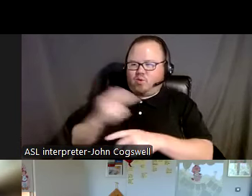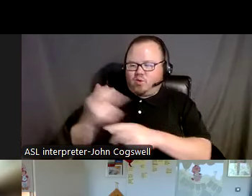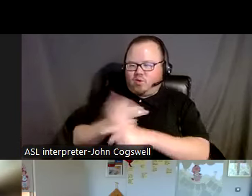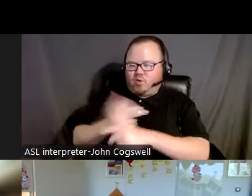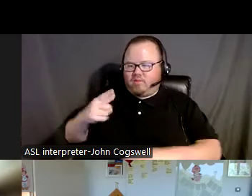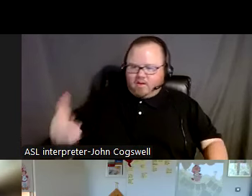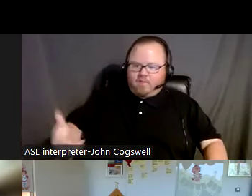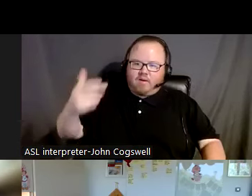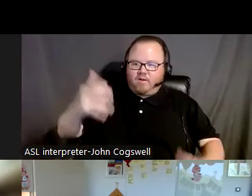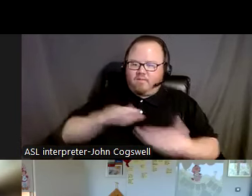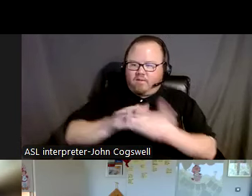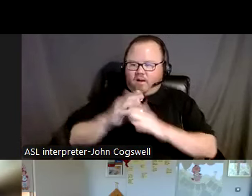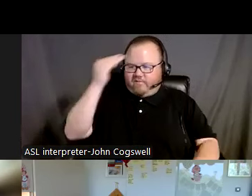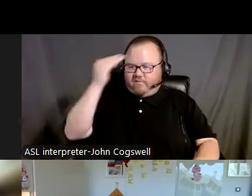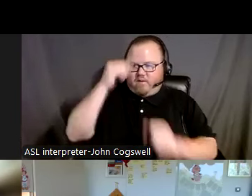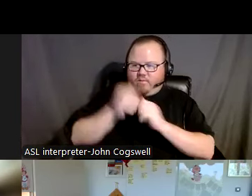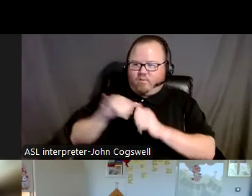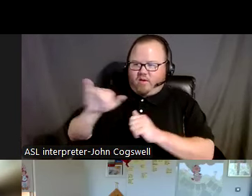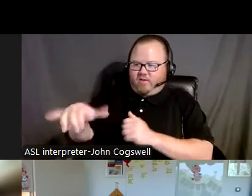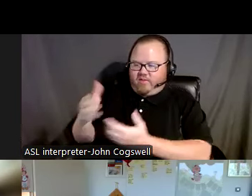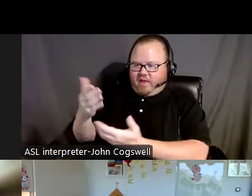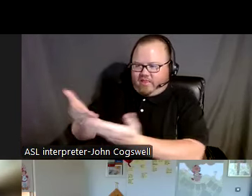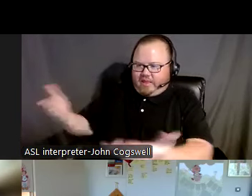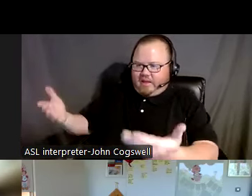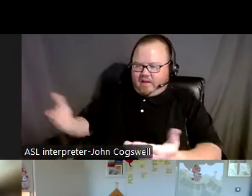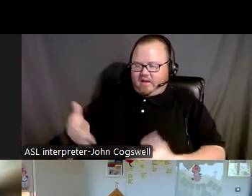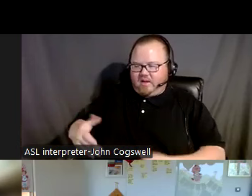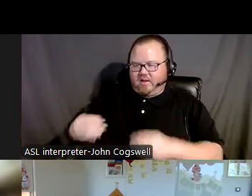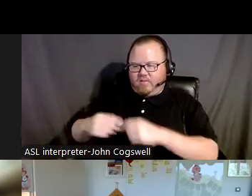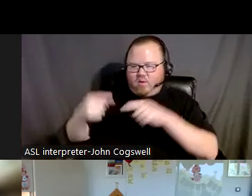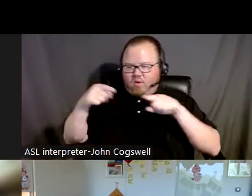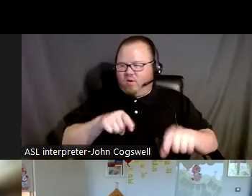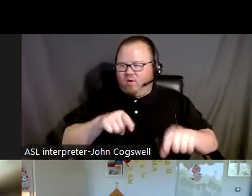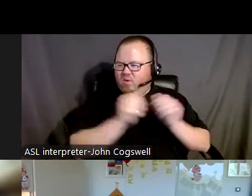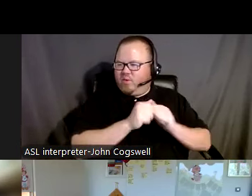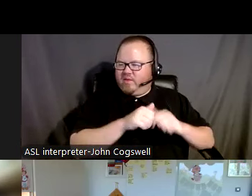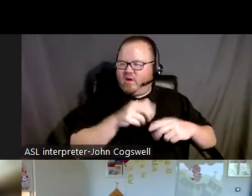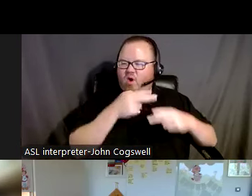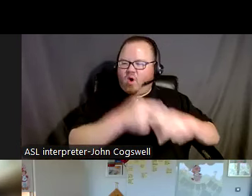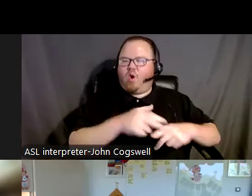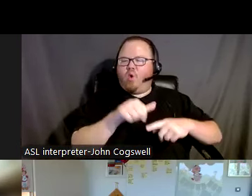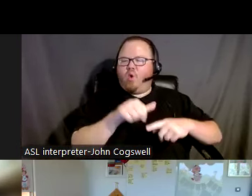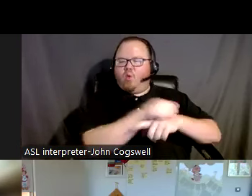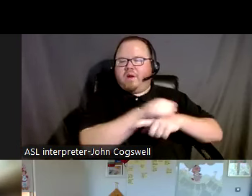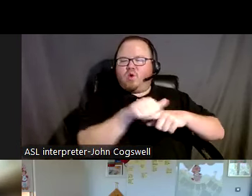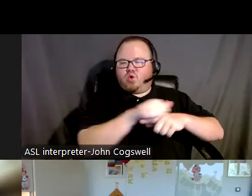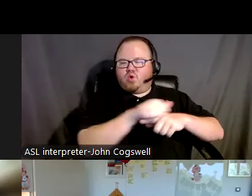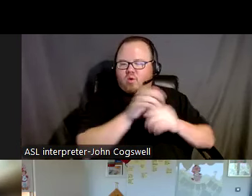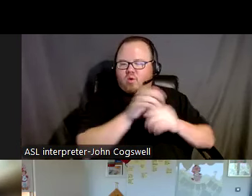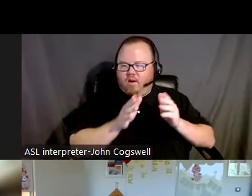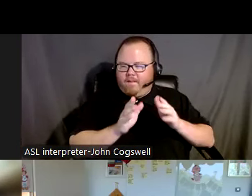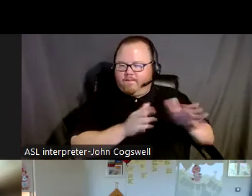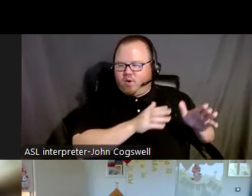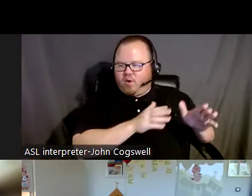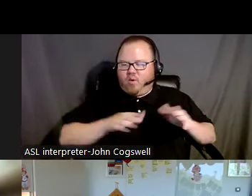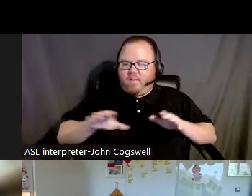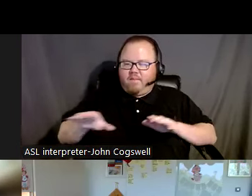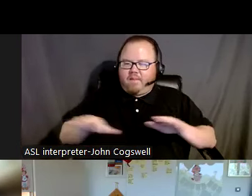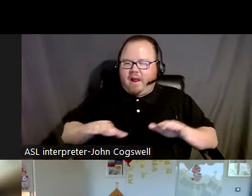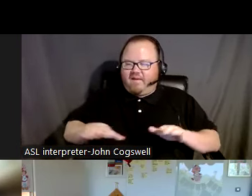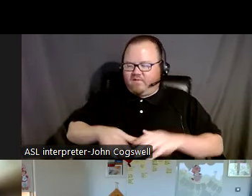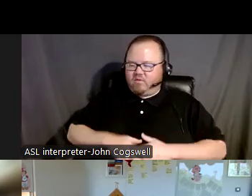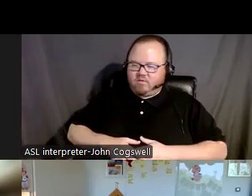just become familiar with it, that would be more in line with like rehearsal, what we call rehearsal or preparatory behavior. So just